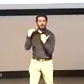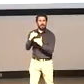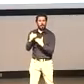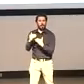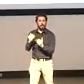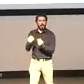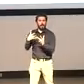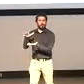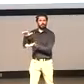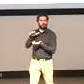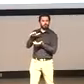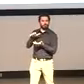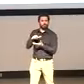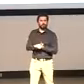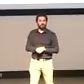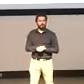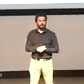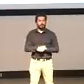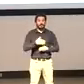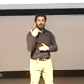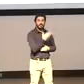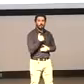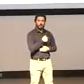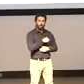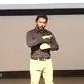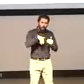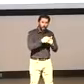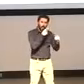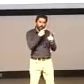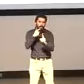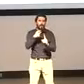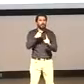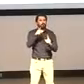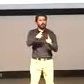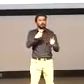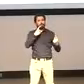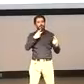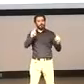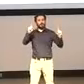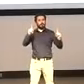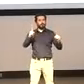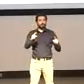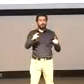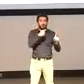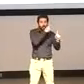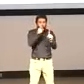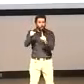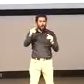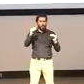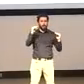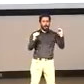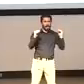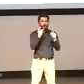Here it is our excellence in all missions and our mission balance that make Michigan medicine truly